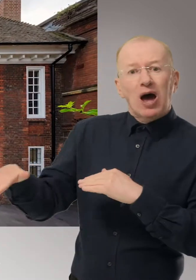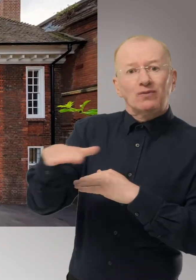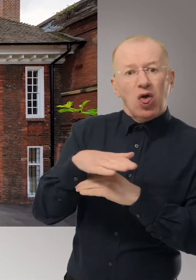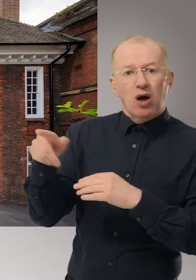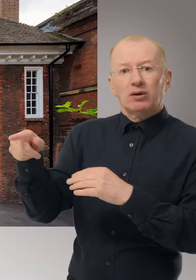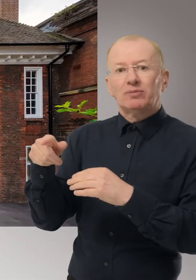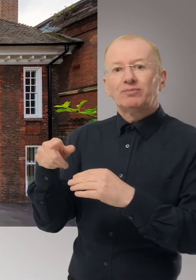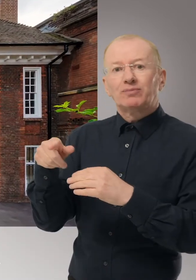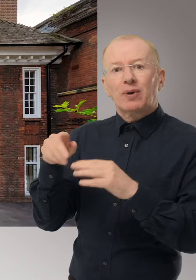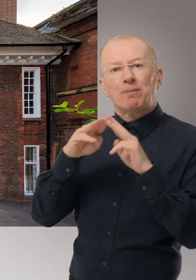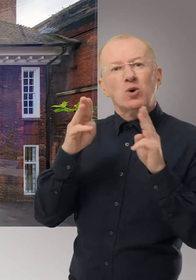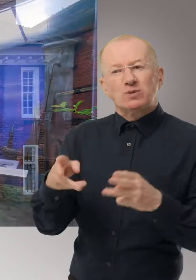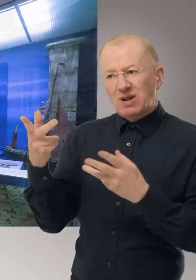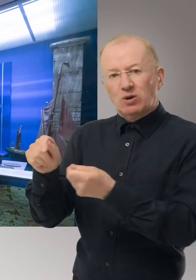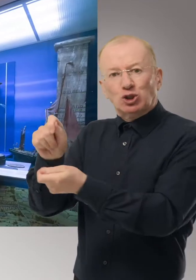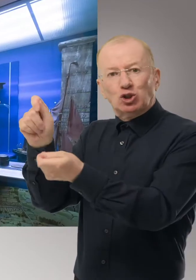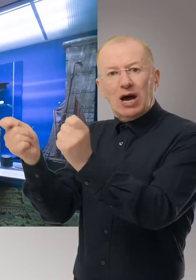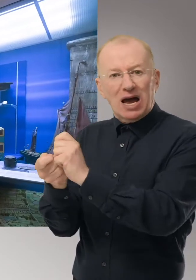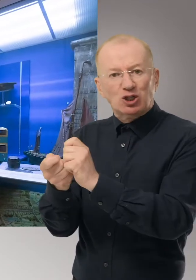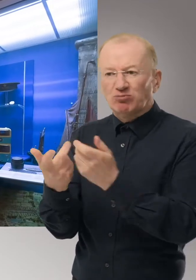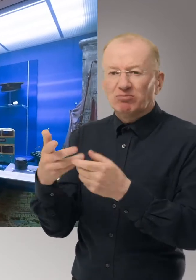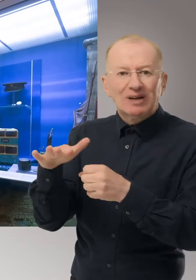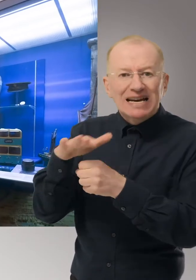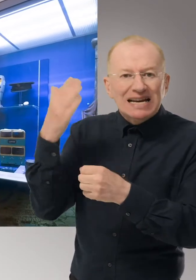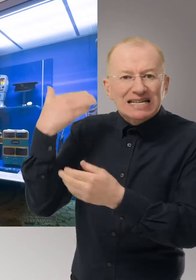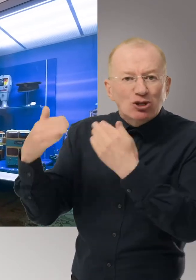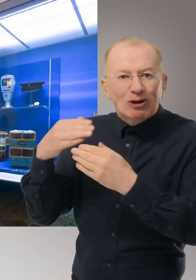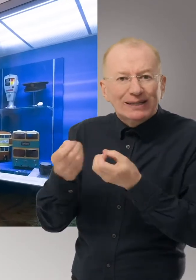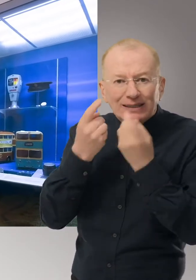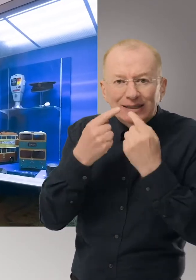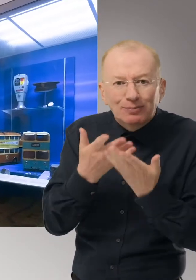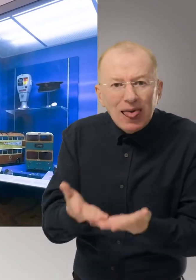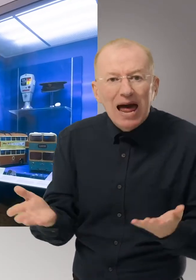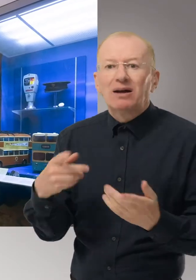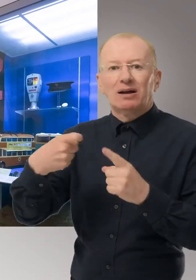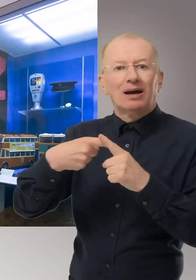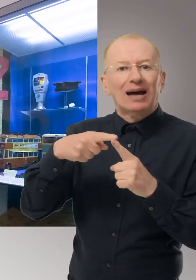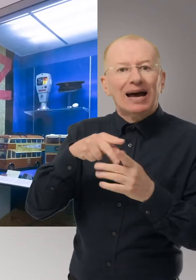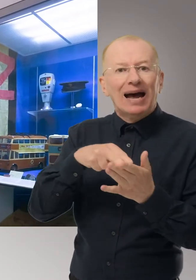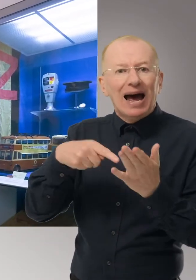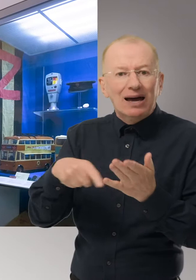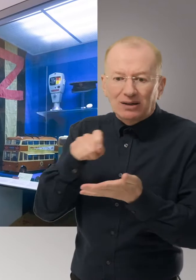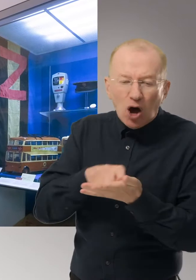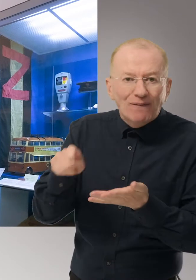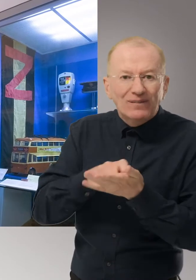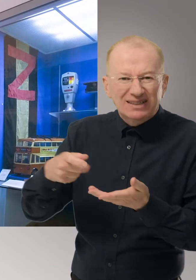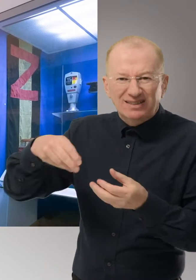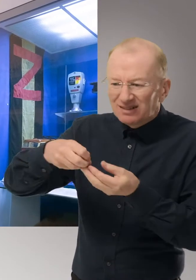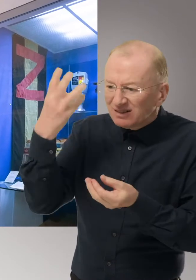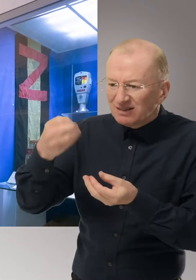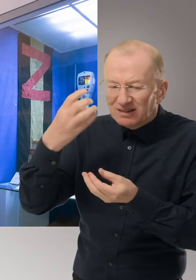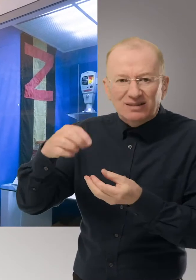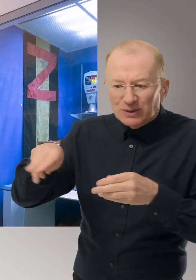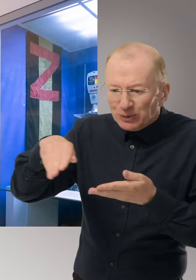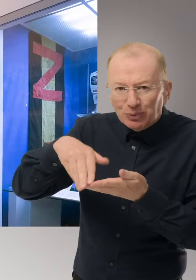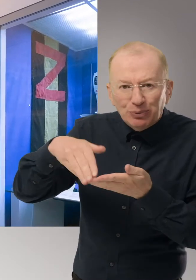manor house. Today, the museum people, I do like having them here, use the ground floor for their